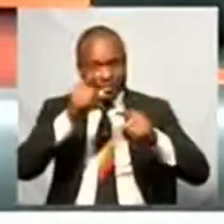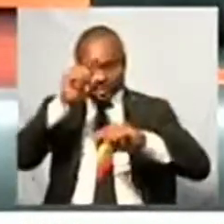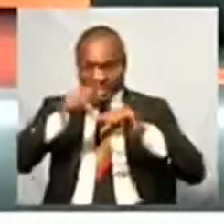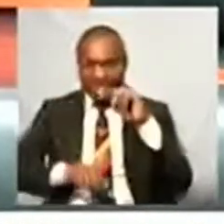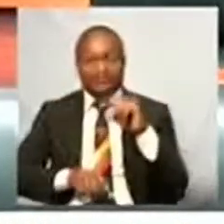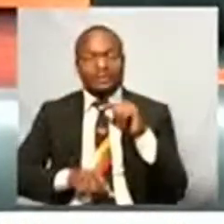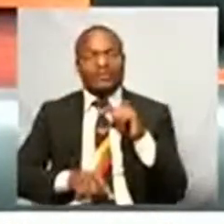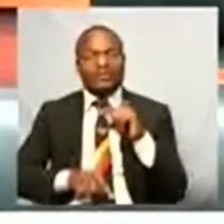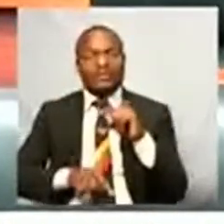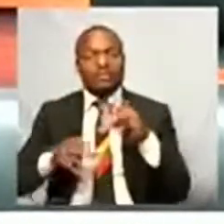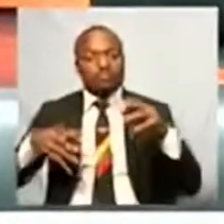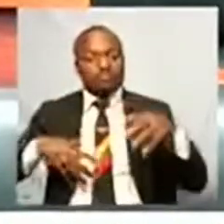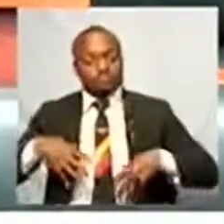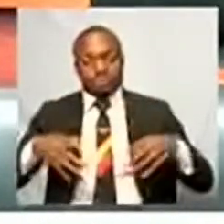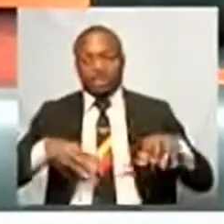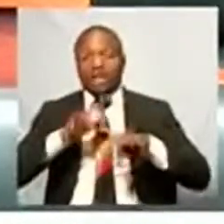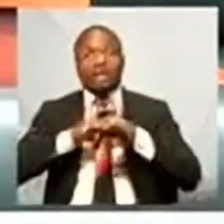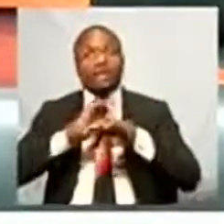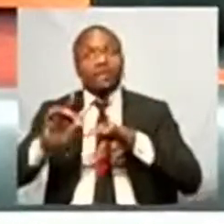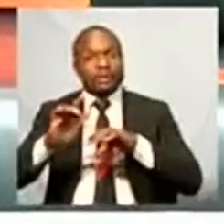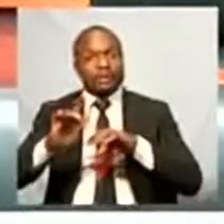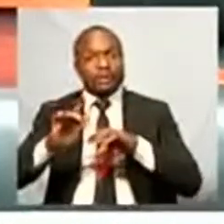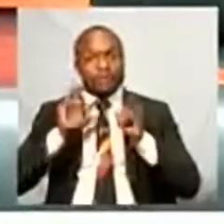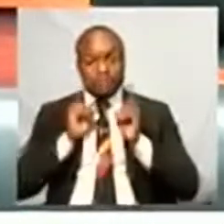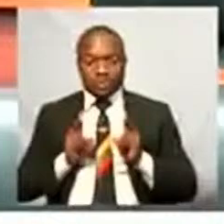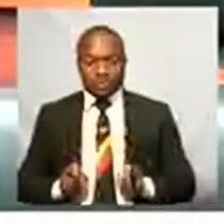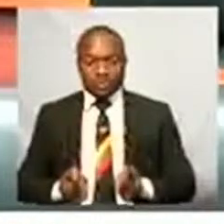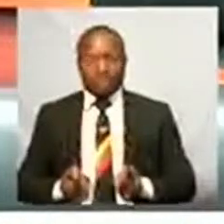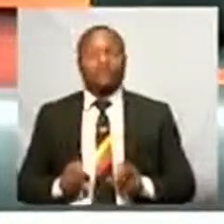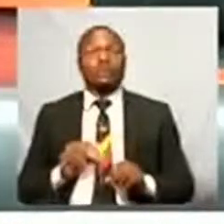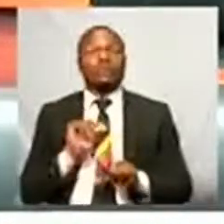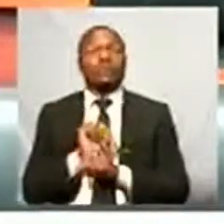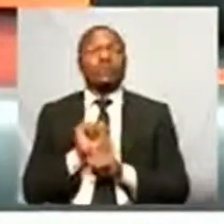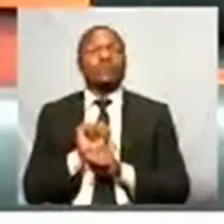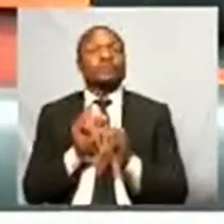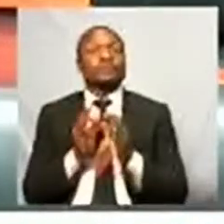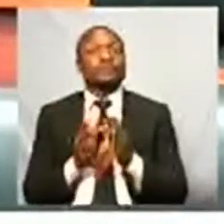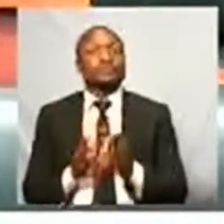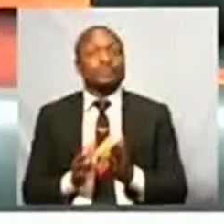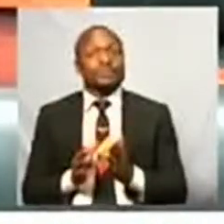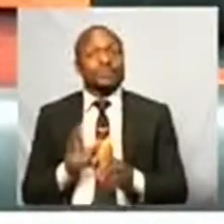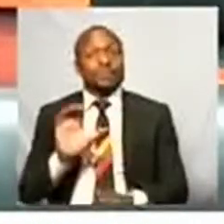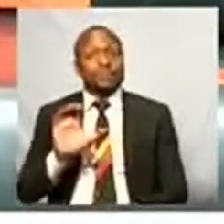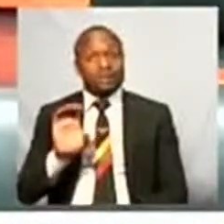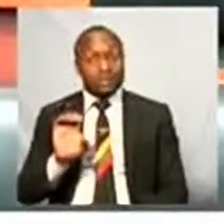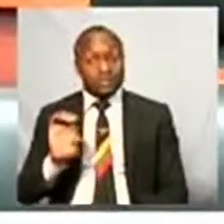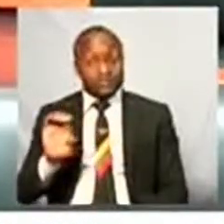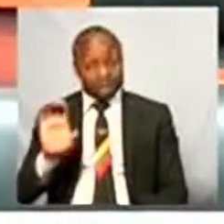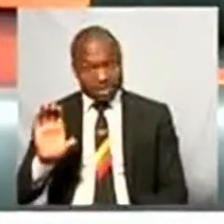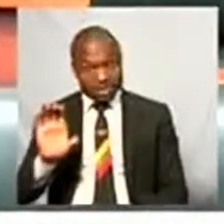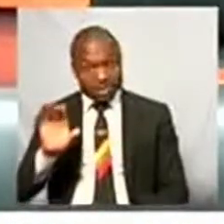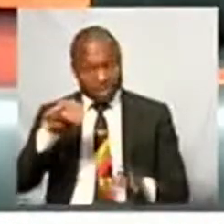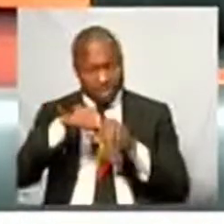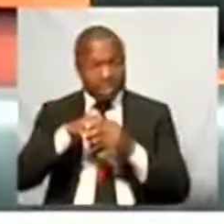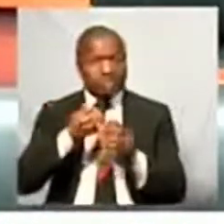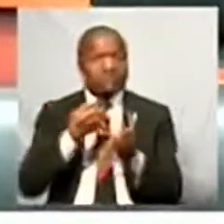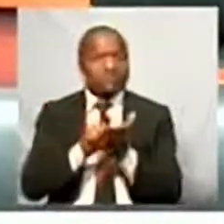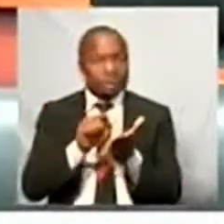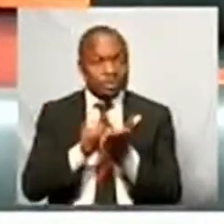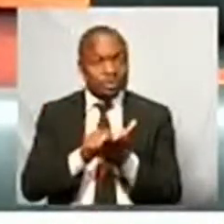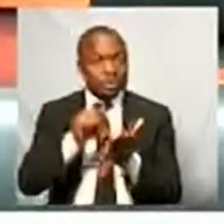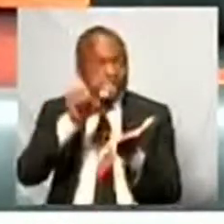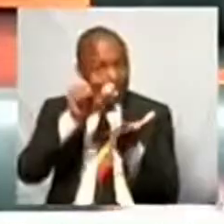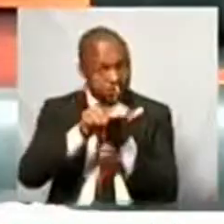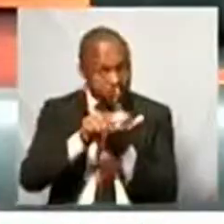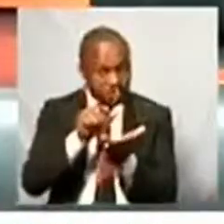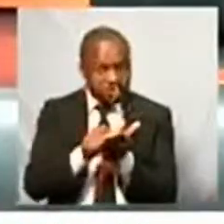cannot complain of lack of human capital. But Speaker, the CEC sits in Lusaka. Lusaka